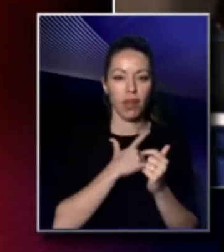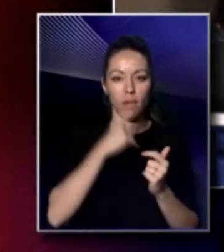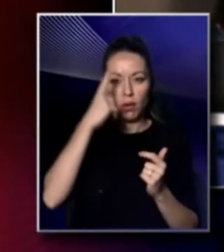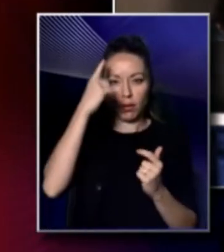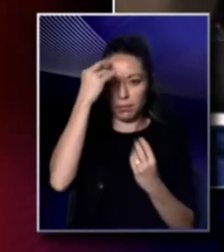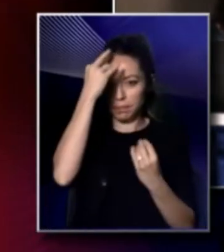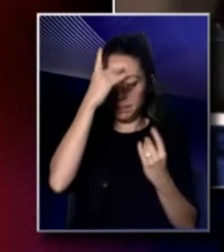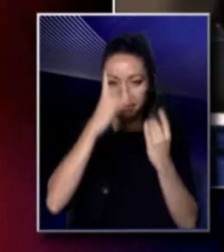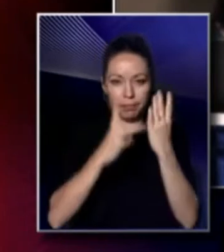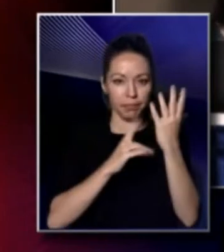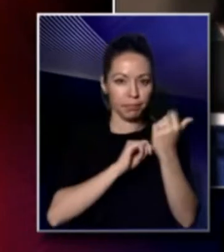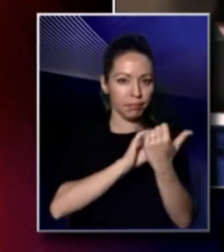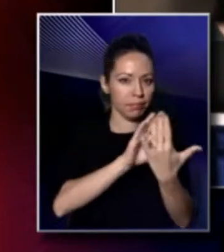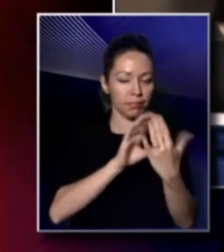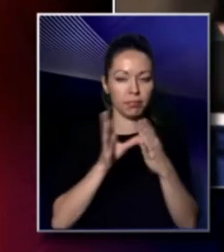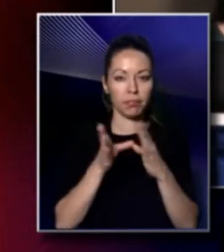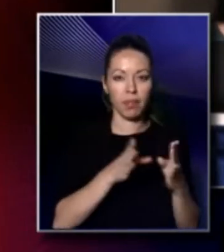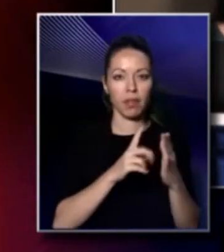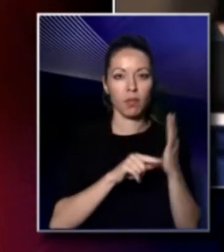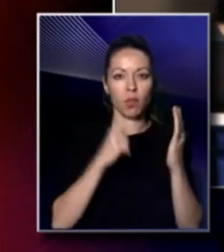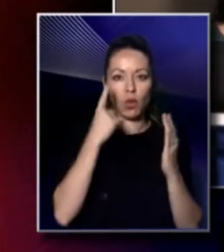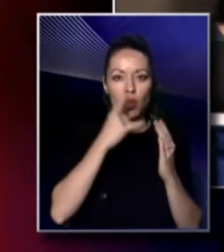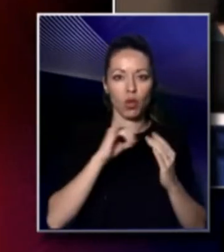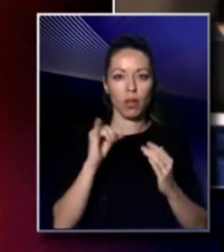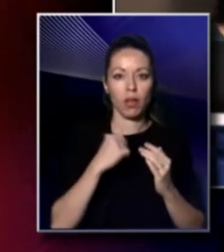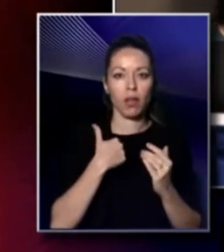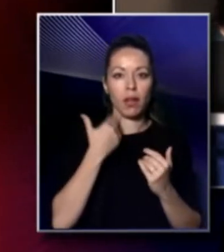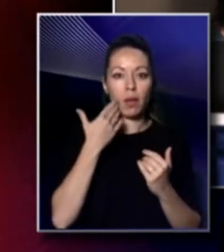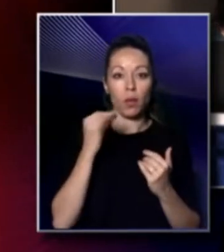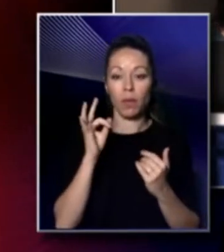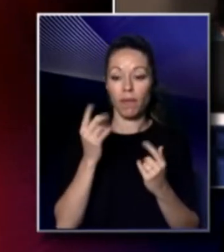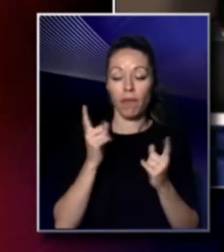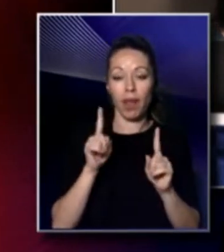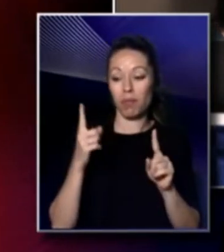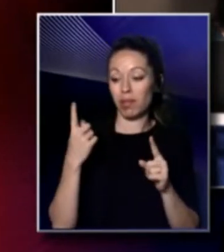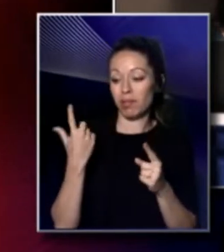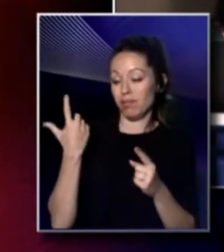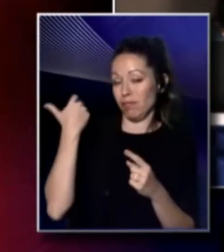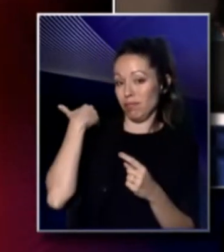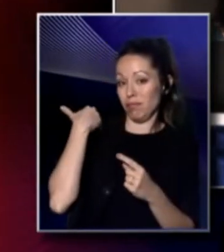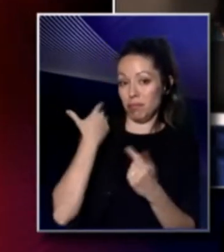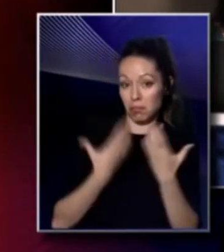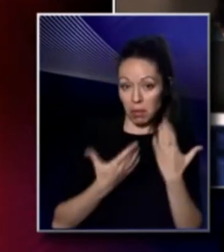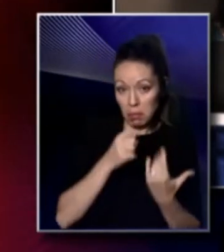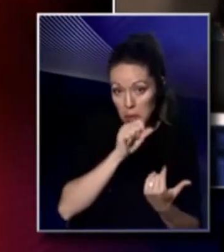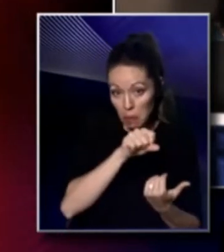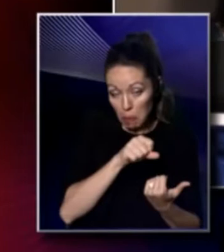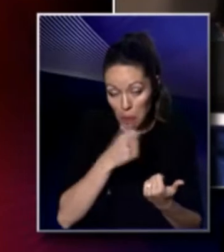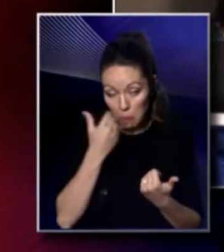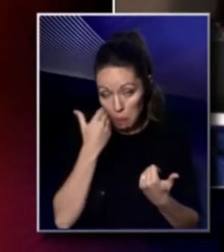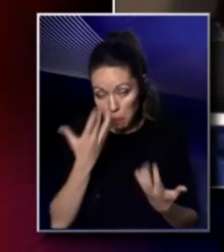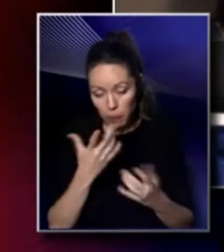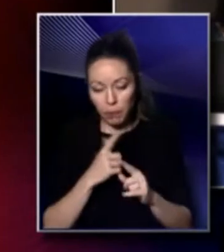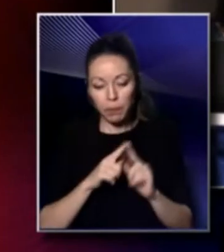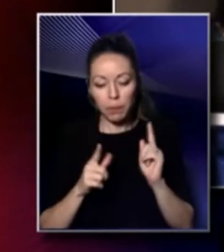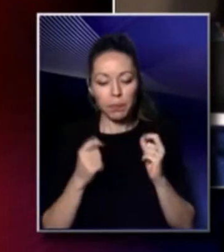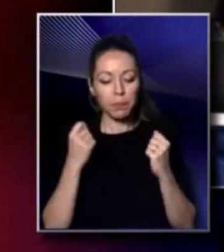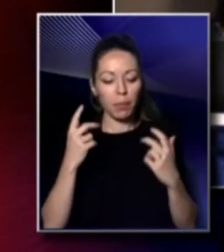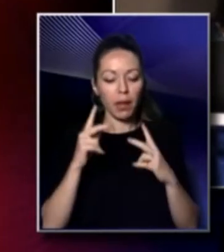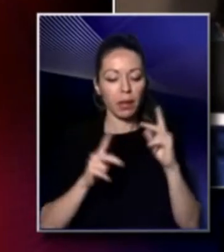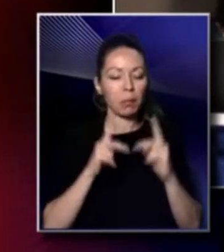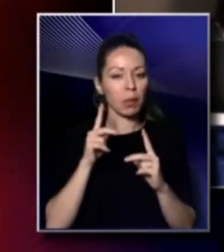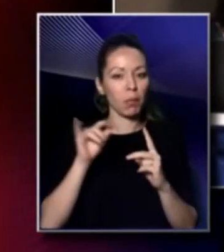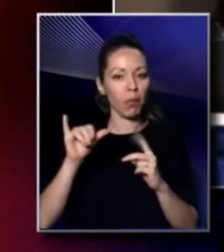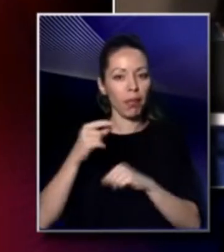planning should look like. Now, I don't know if this has happened in the past. Maybe it has, but I know a lot of people in the